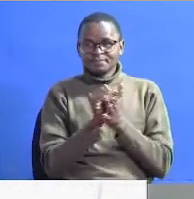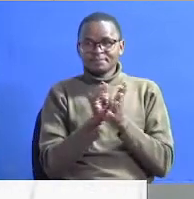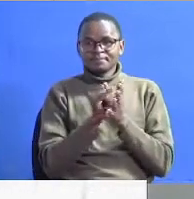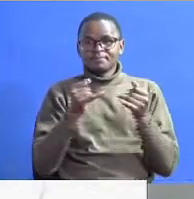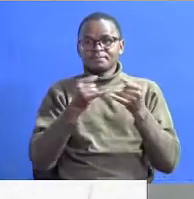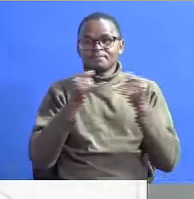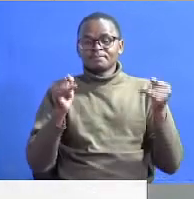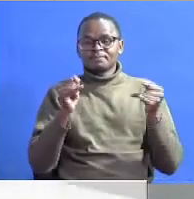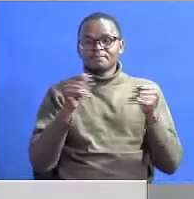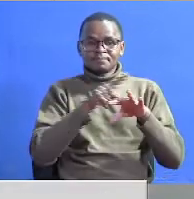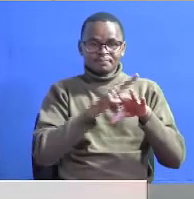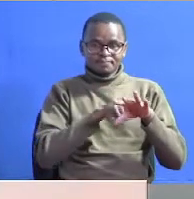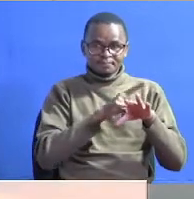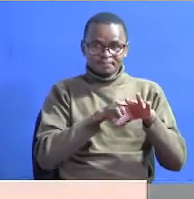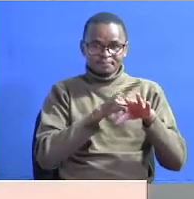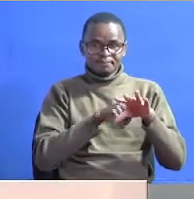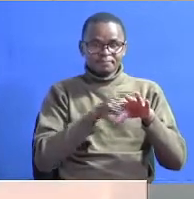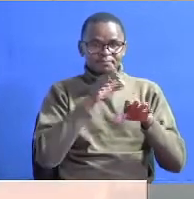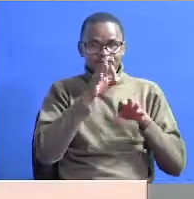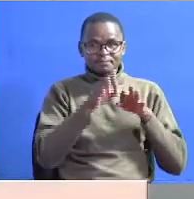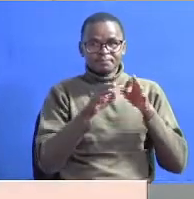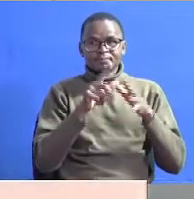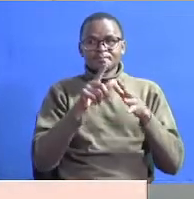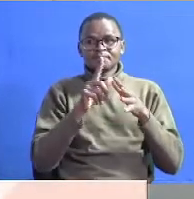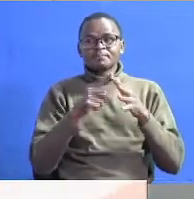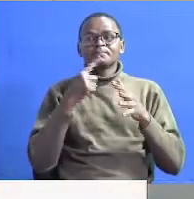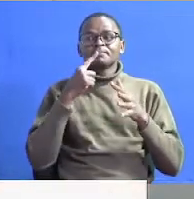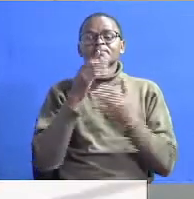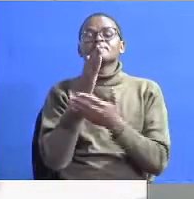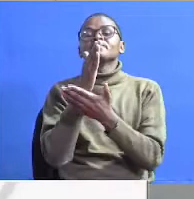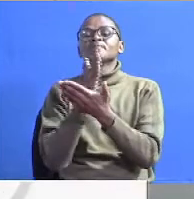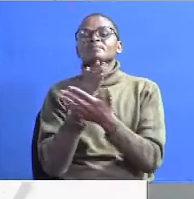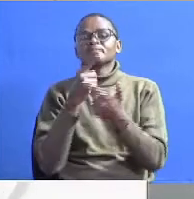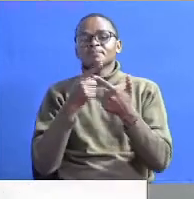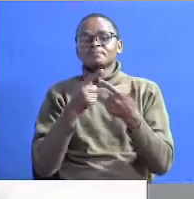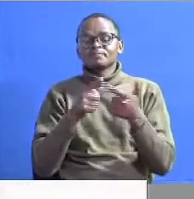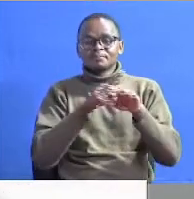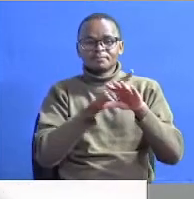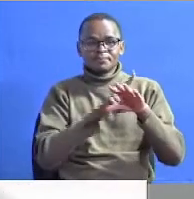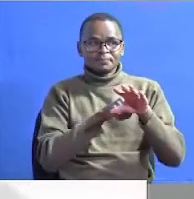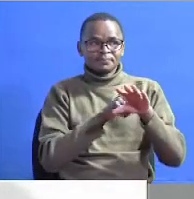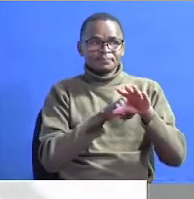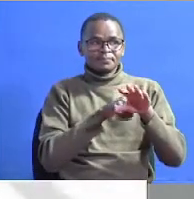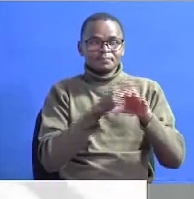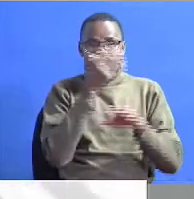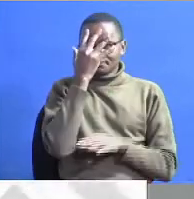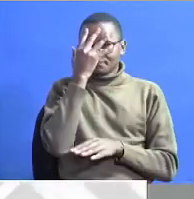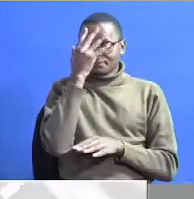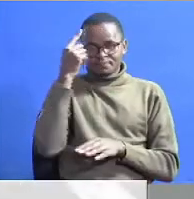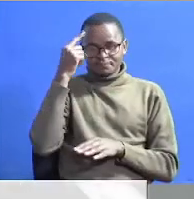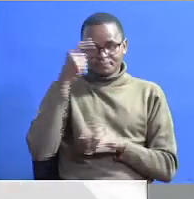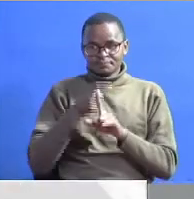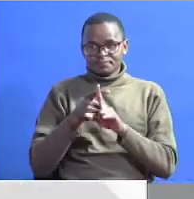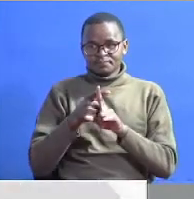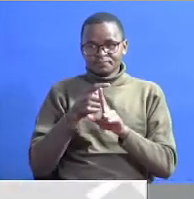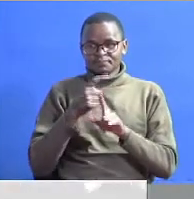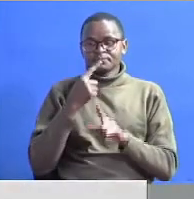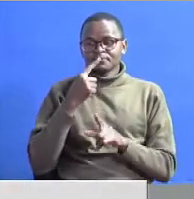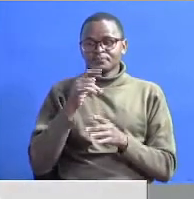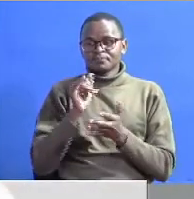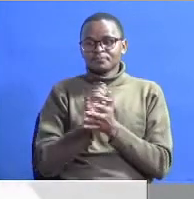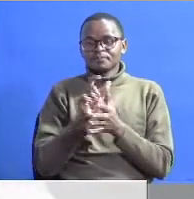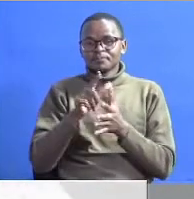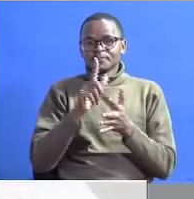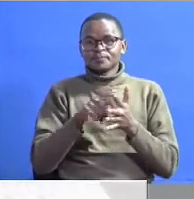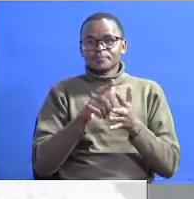line. The moment they substantiate, then you will say it is true. Yes. But the moment they shy away from telling us that he stole